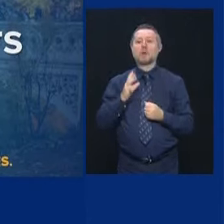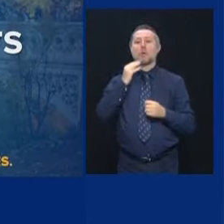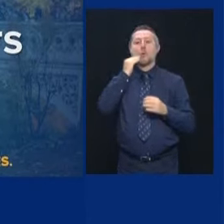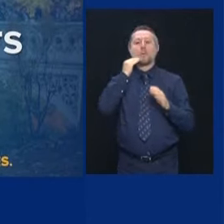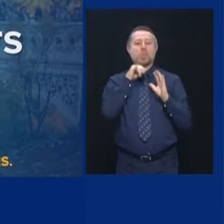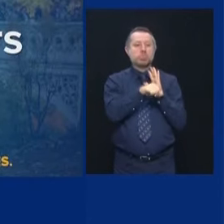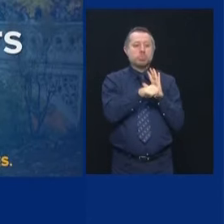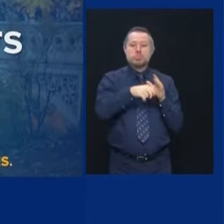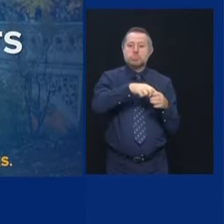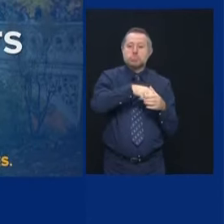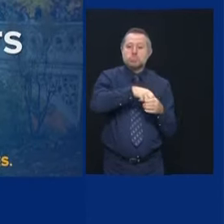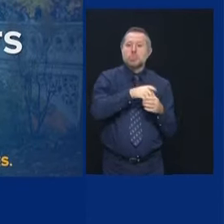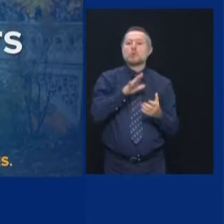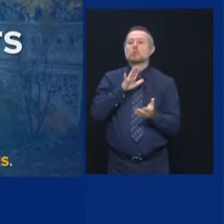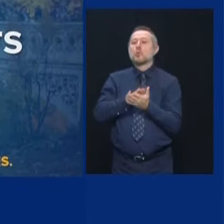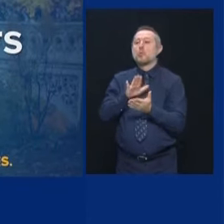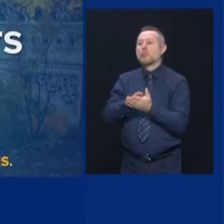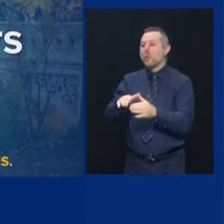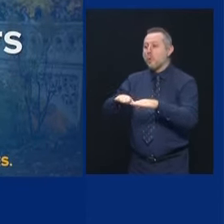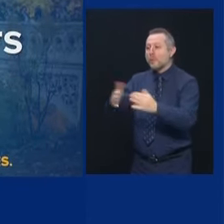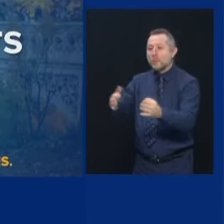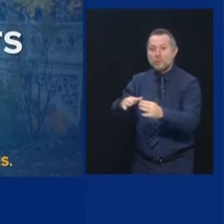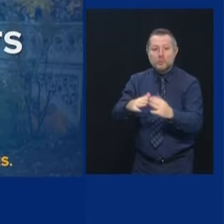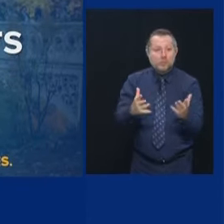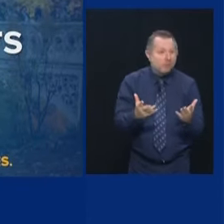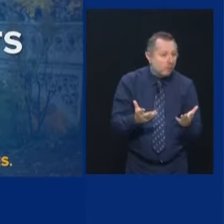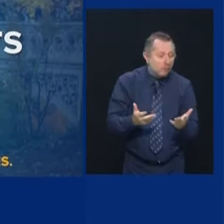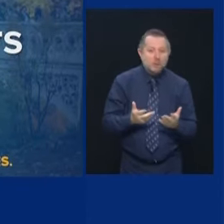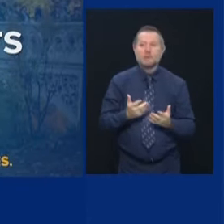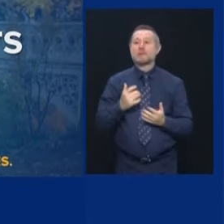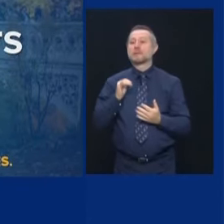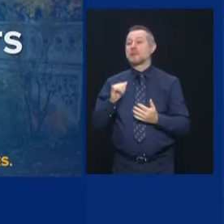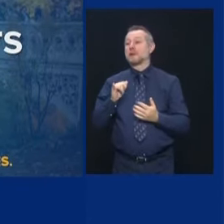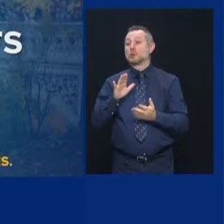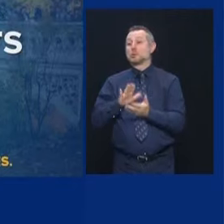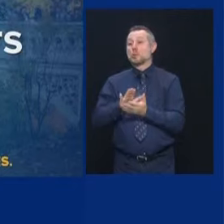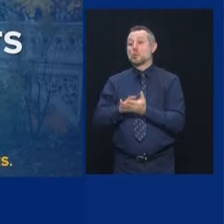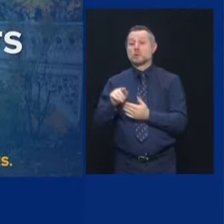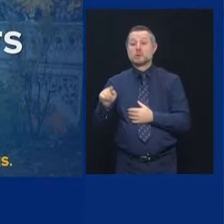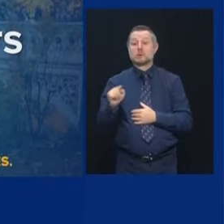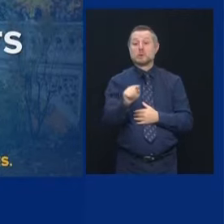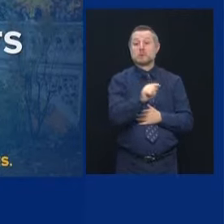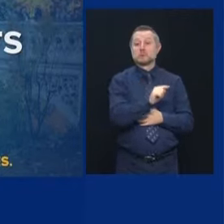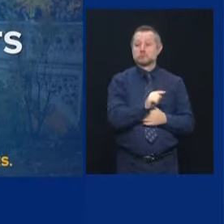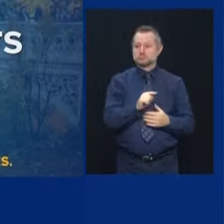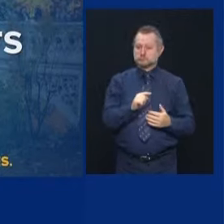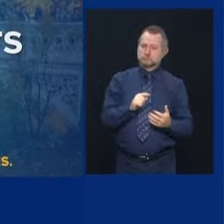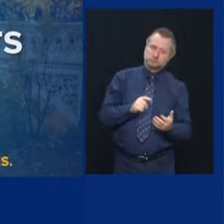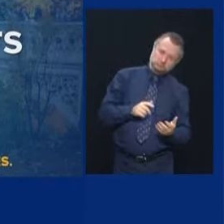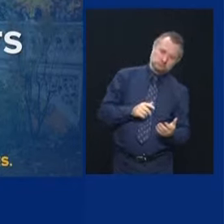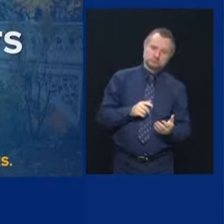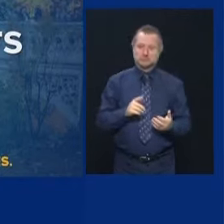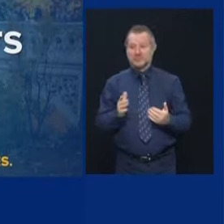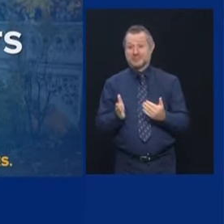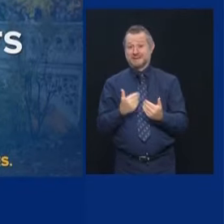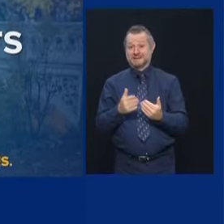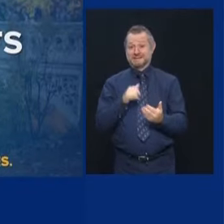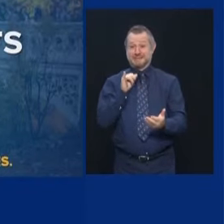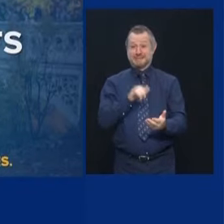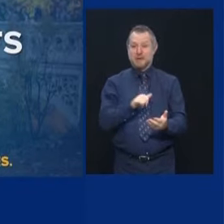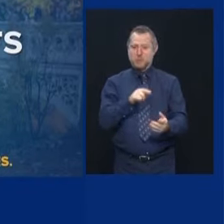open. Schools opening are almost a predictor of increased infection